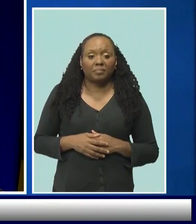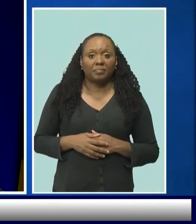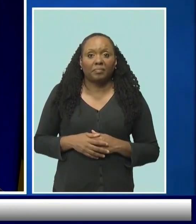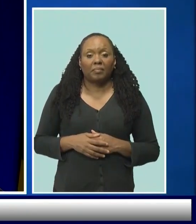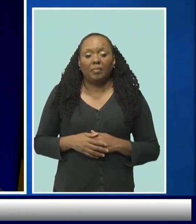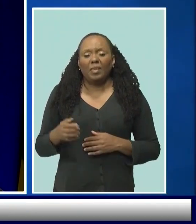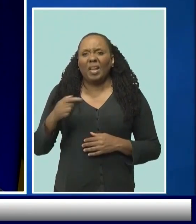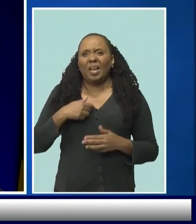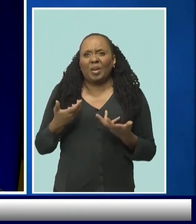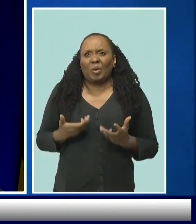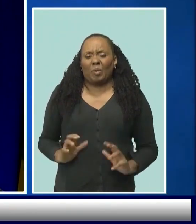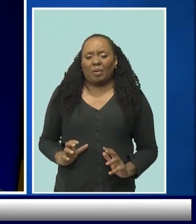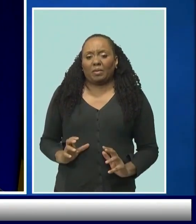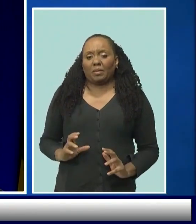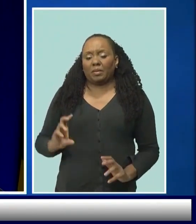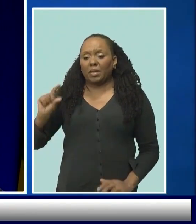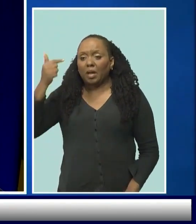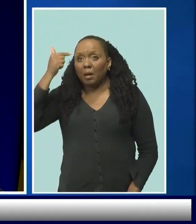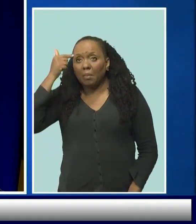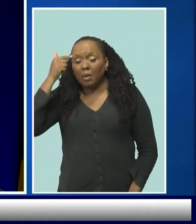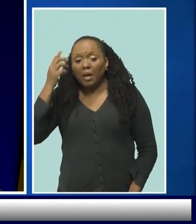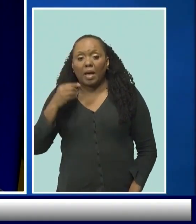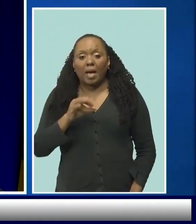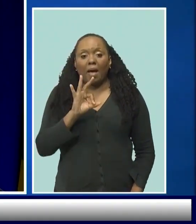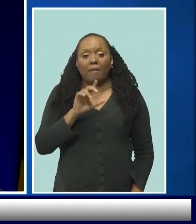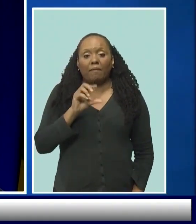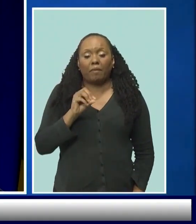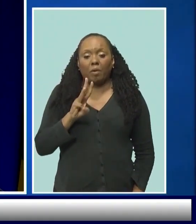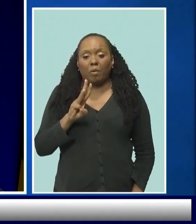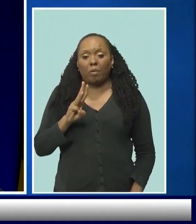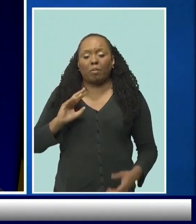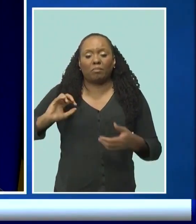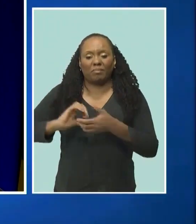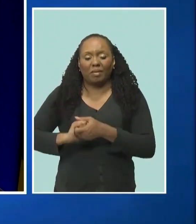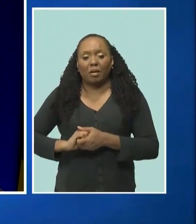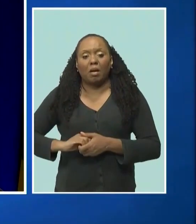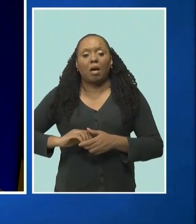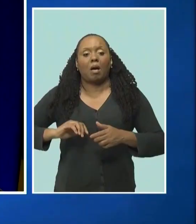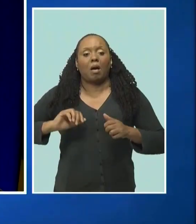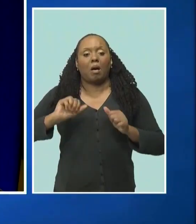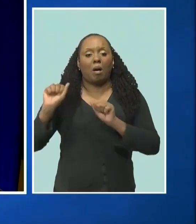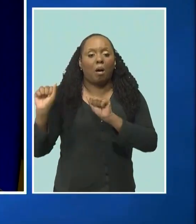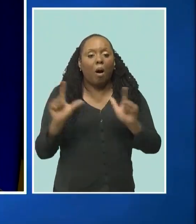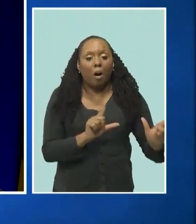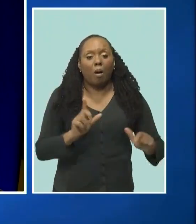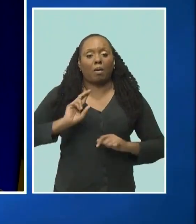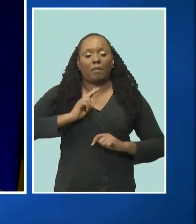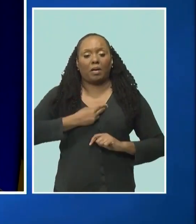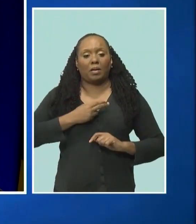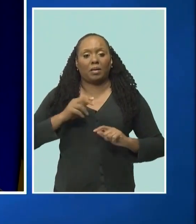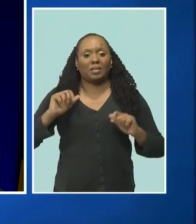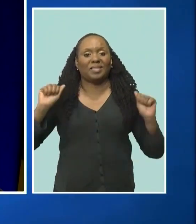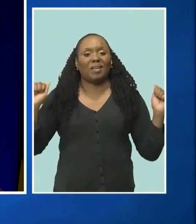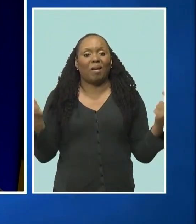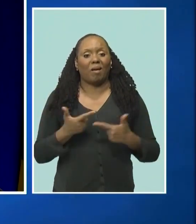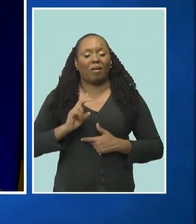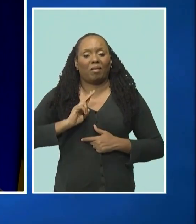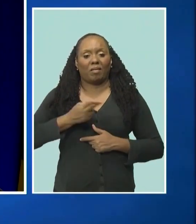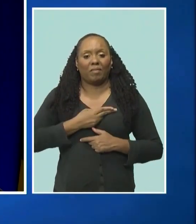of Barbados alone. All of us live here, and all of us have a responsibility to do a little